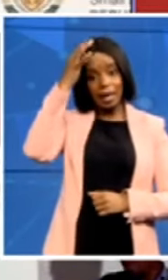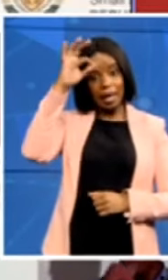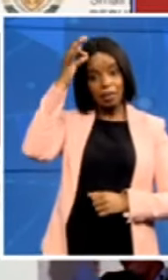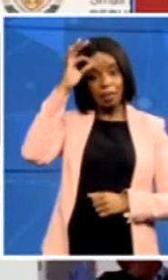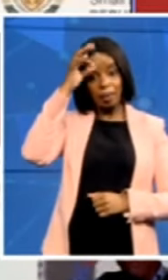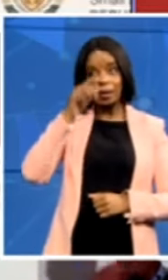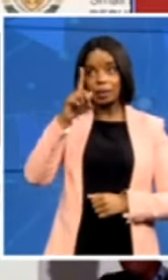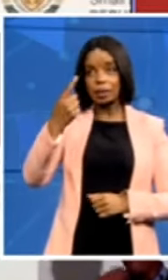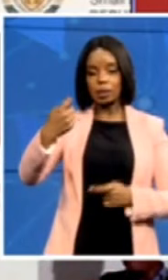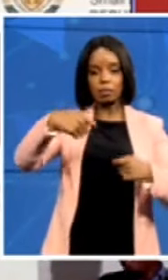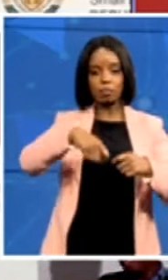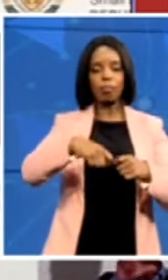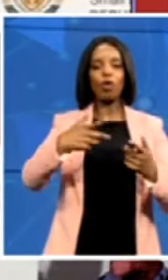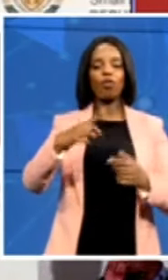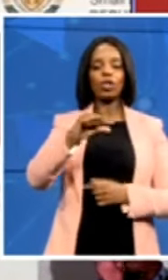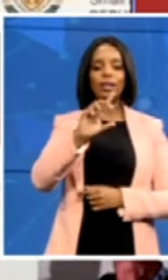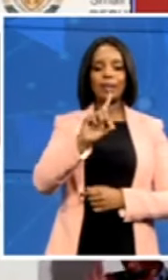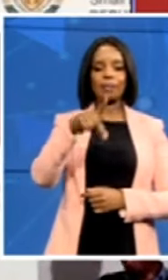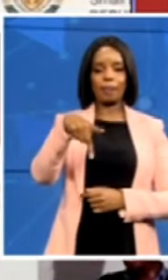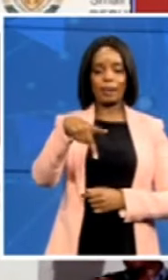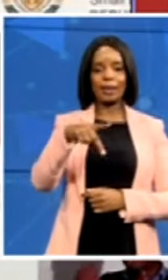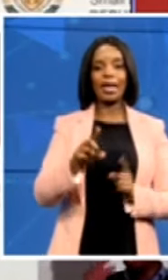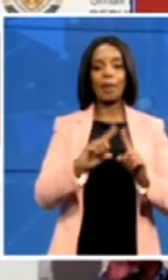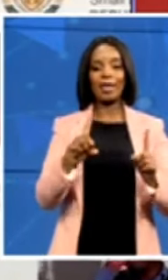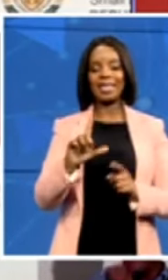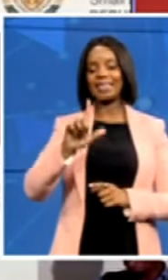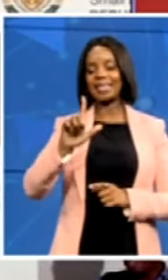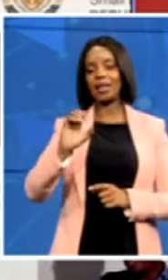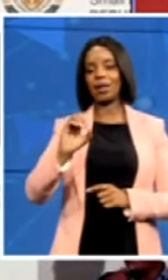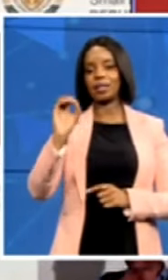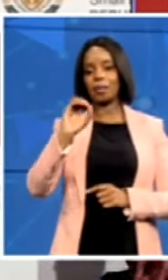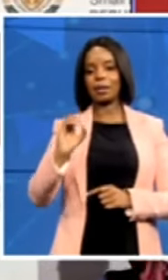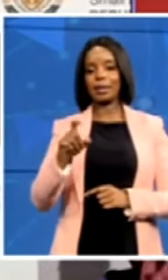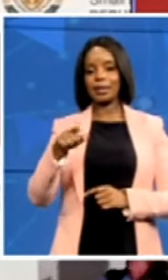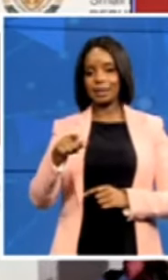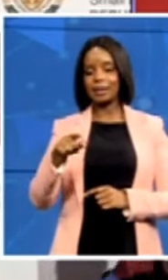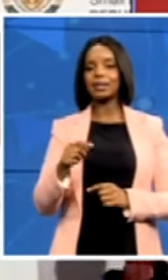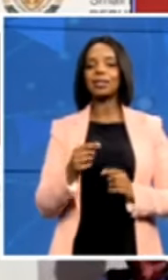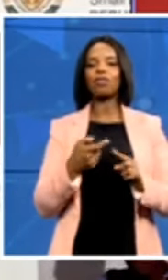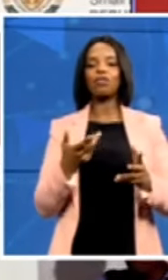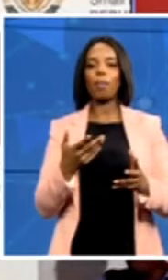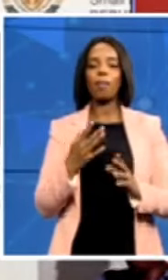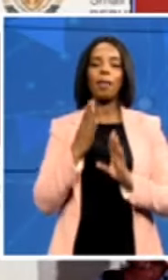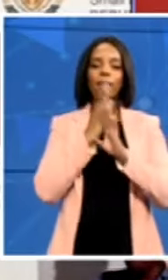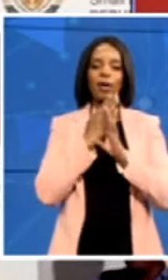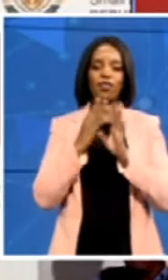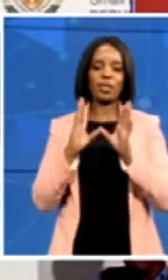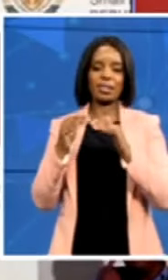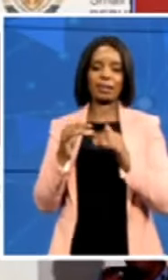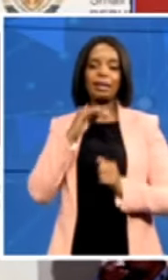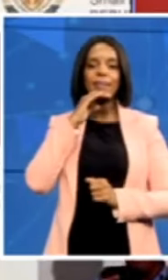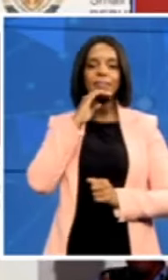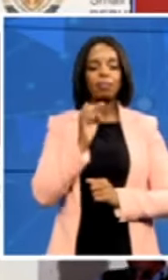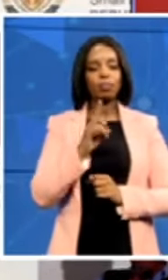departments. 70% contribution towards the GDP is by the private sector, which means whatever that we want to do, we can't do it alone